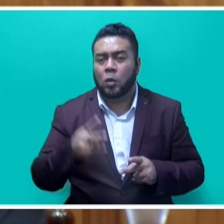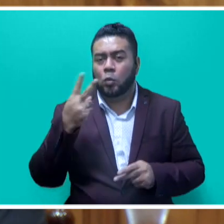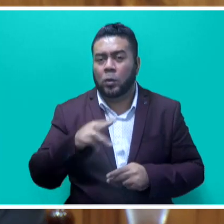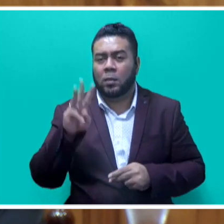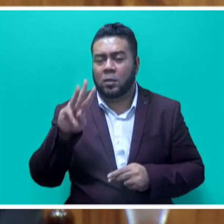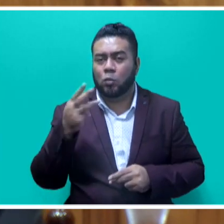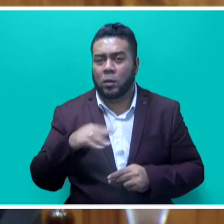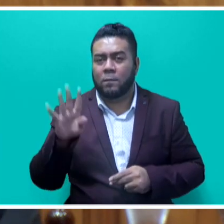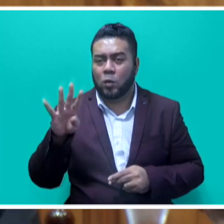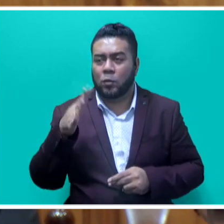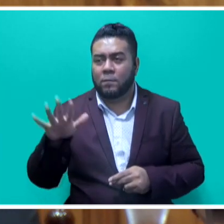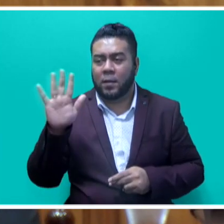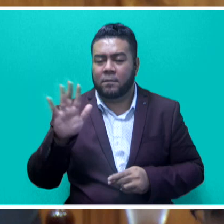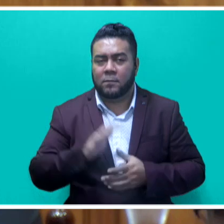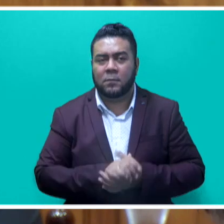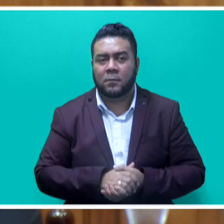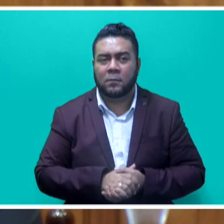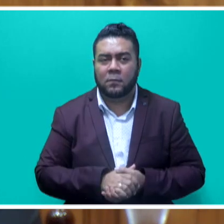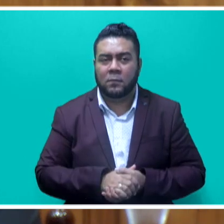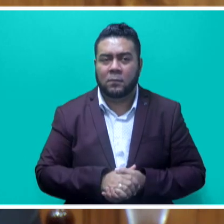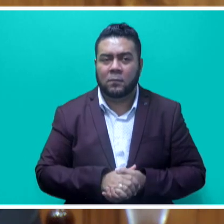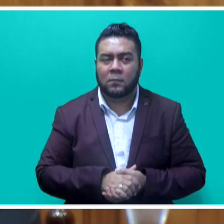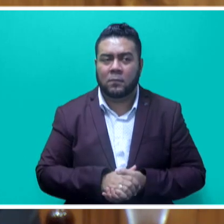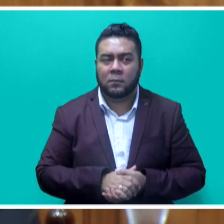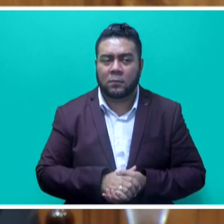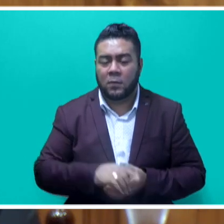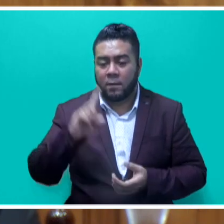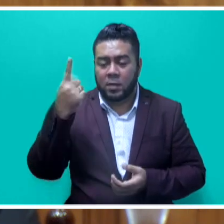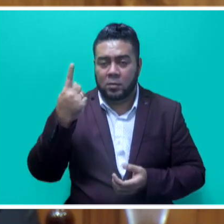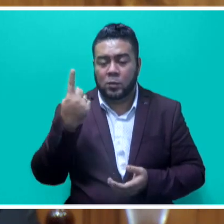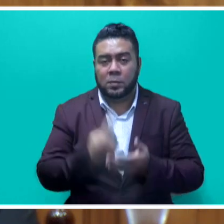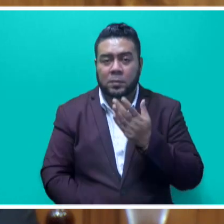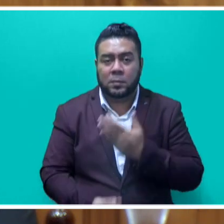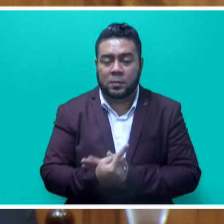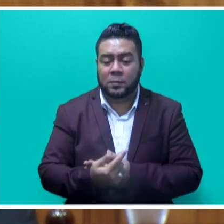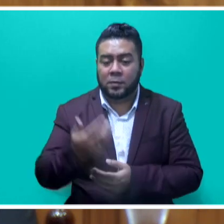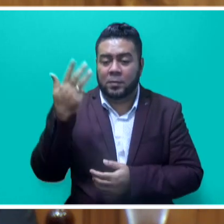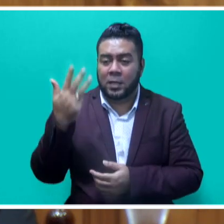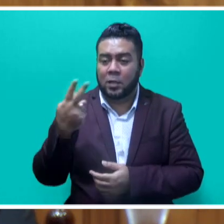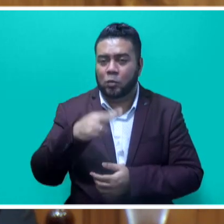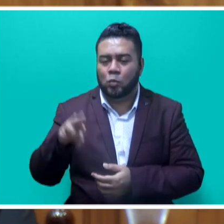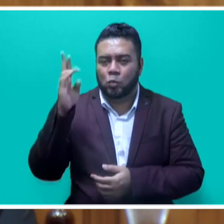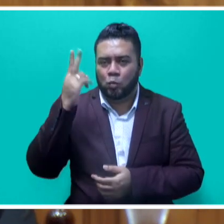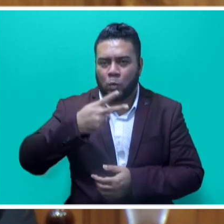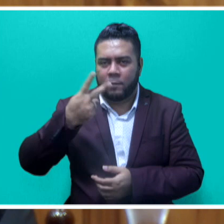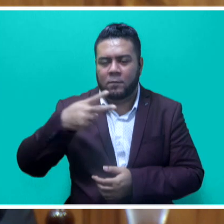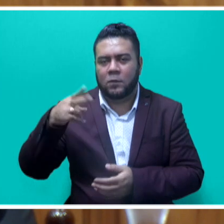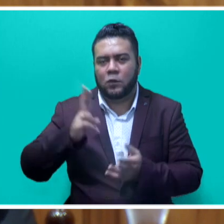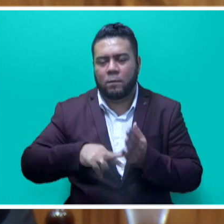24, and 25. The first Spartan event will be held from 9 to 12 November